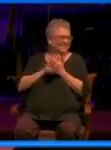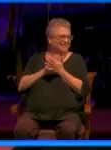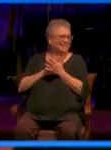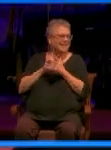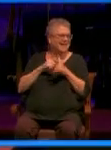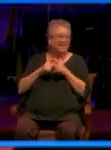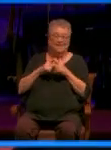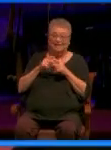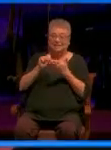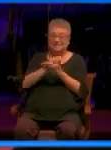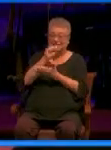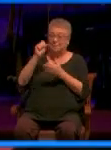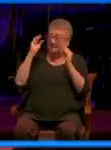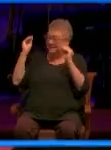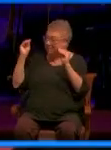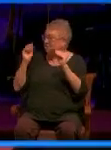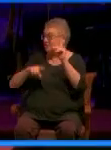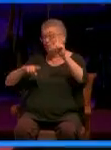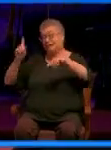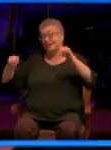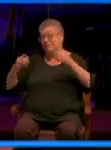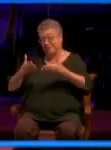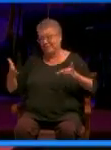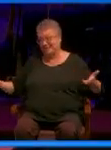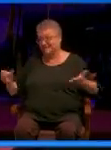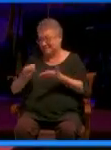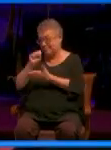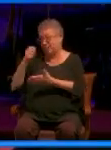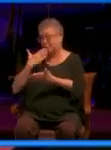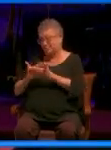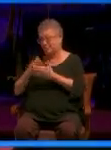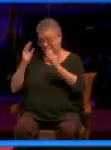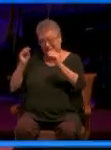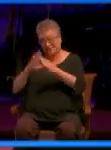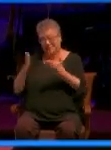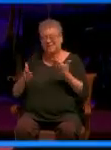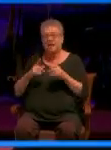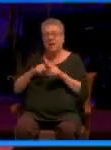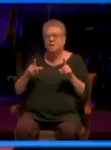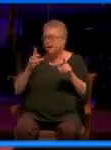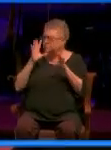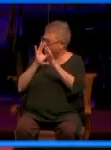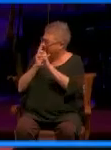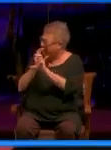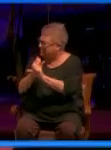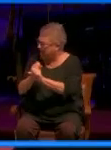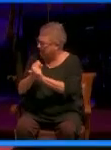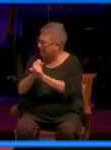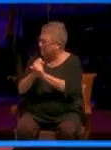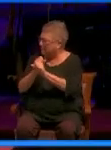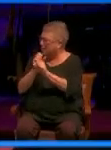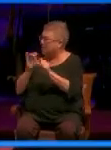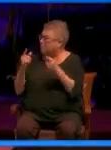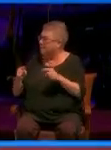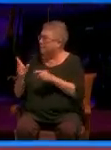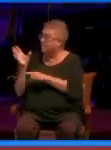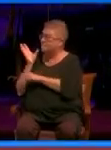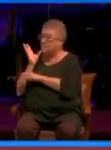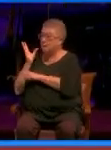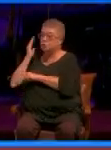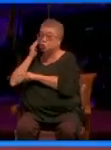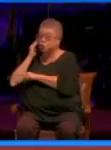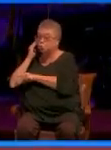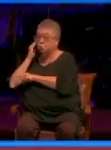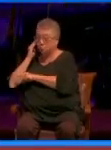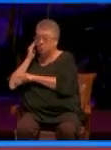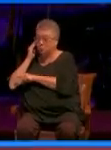listen, seminary teaches you all kind of stuff, man. But I was fascinated in the fact that what happened? That mama knew its kid's